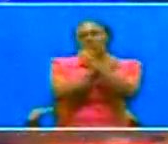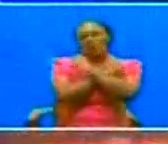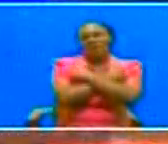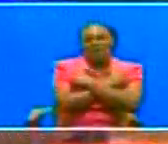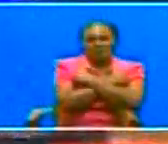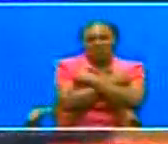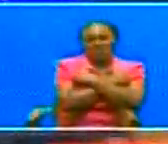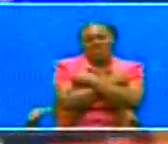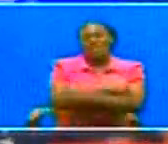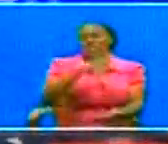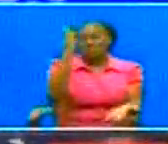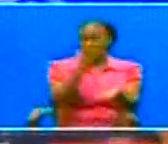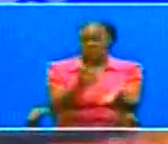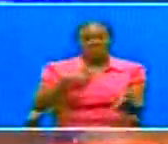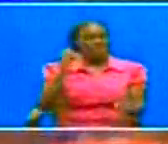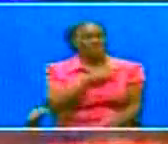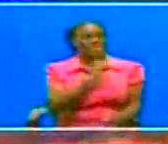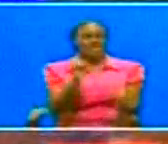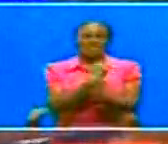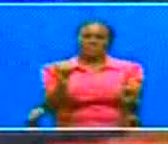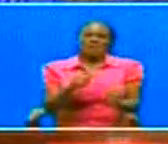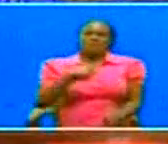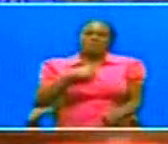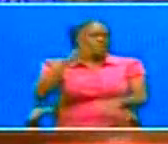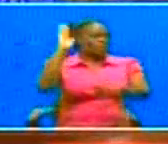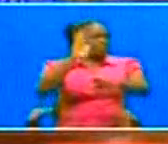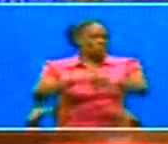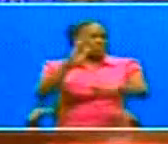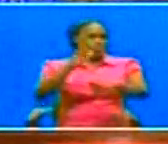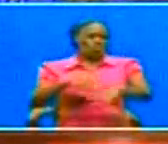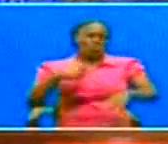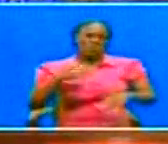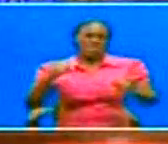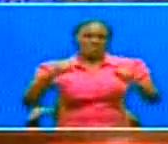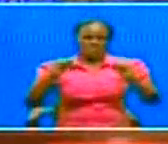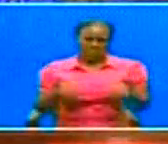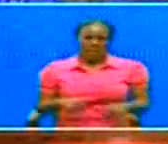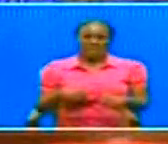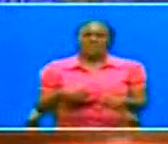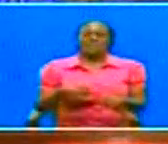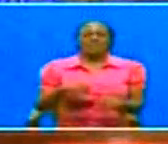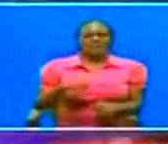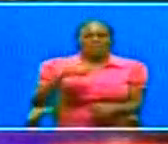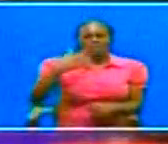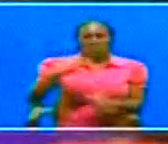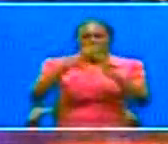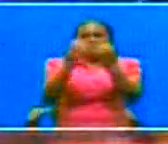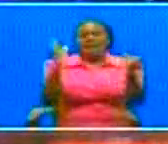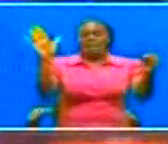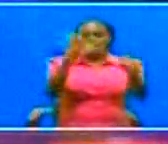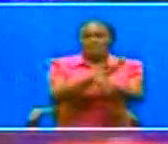Pepsi, that's for real. It feels so good, I don't have to guess about love no